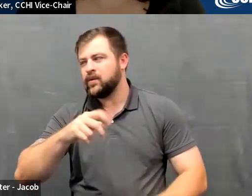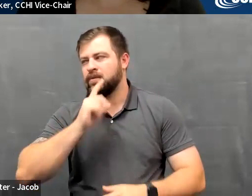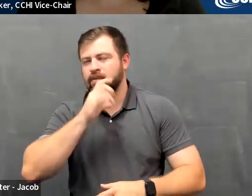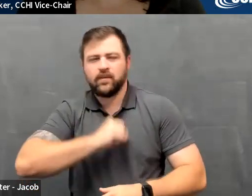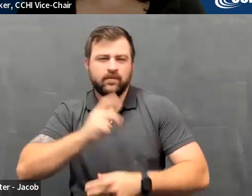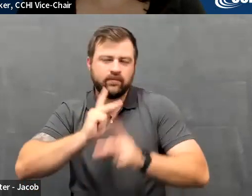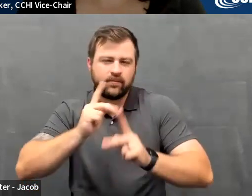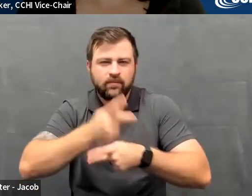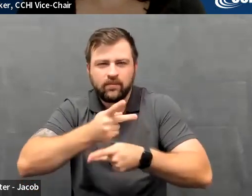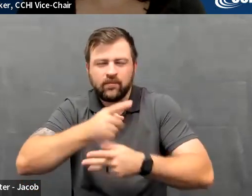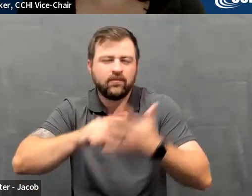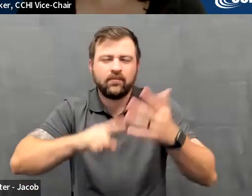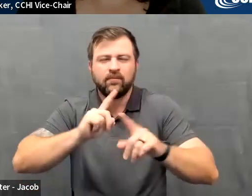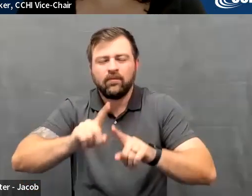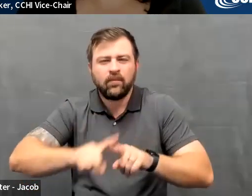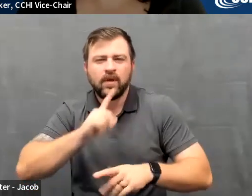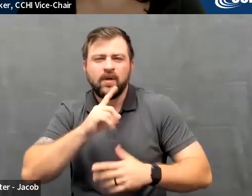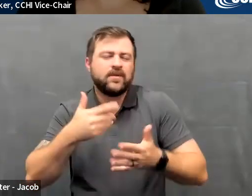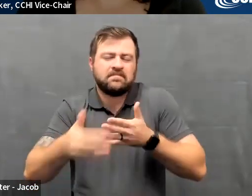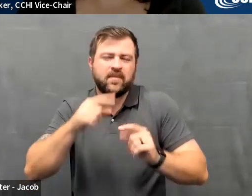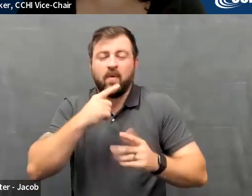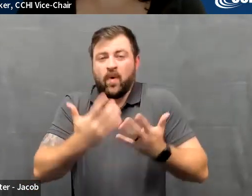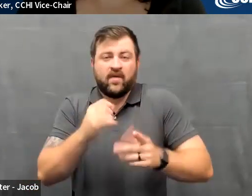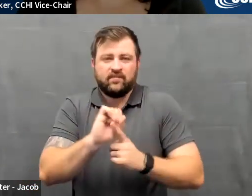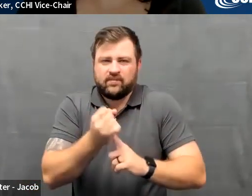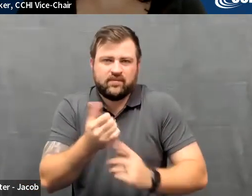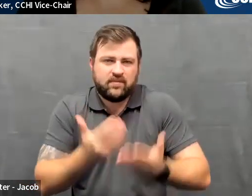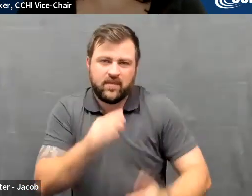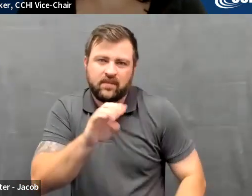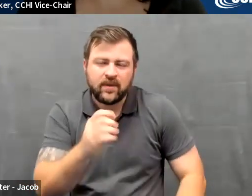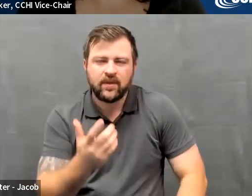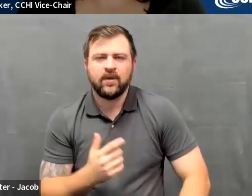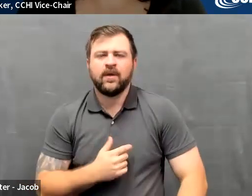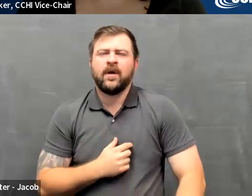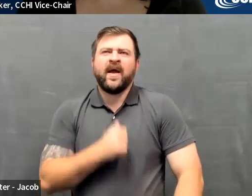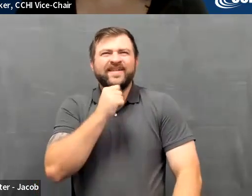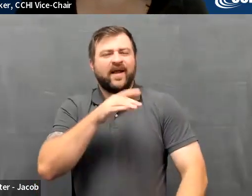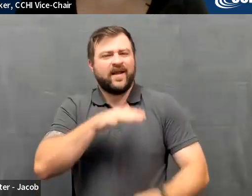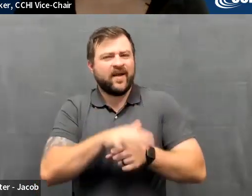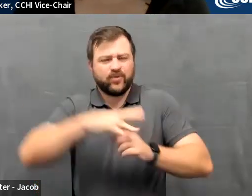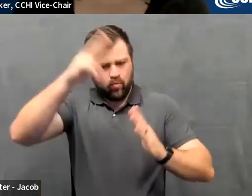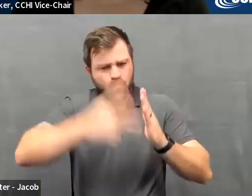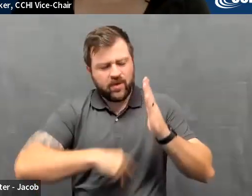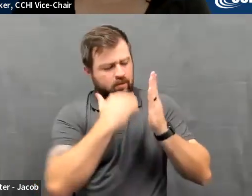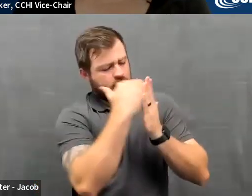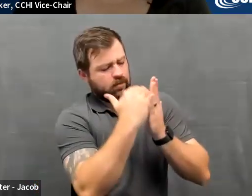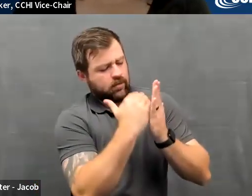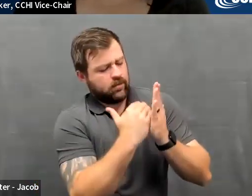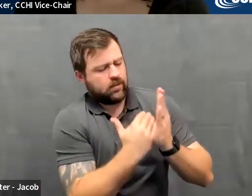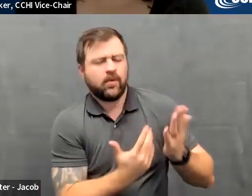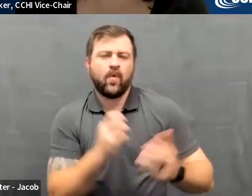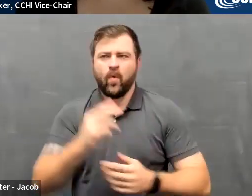or whatever the case might be. And so it's not enough just to read the recipe or just to listen to the